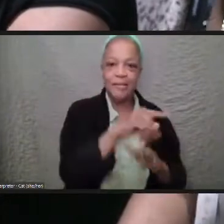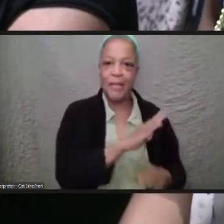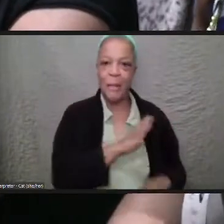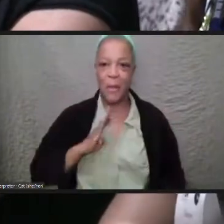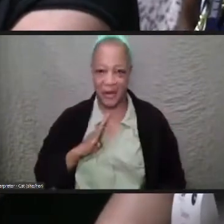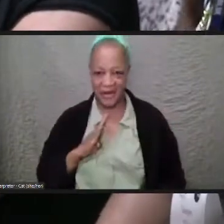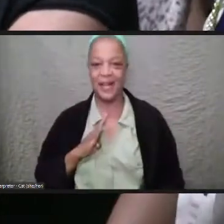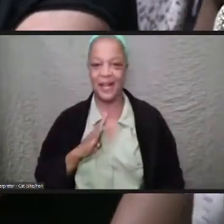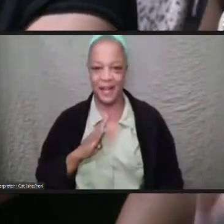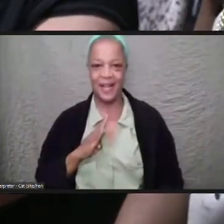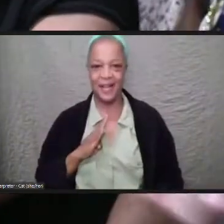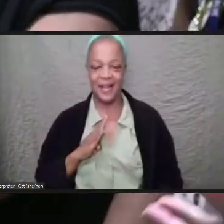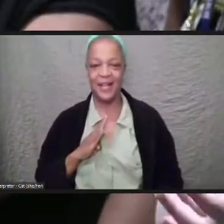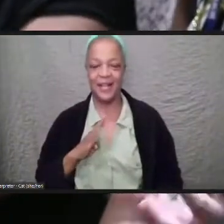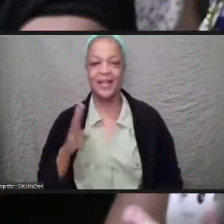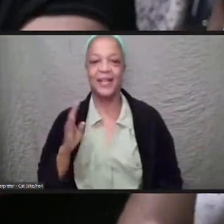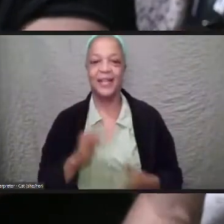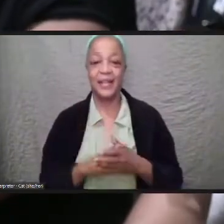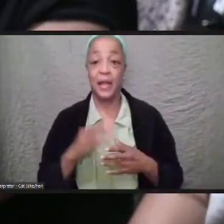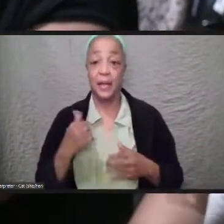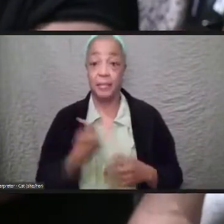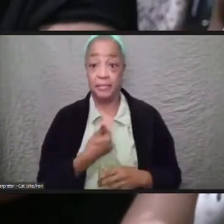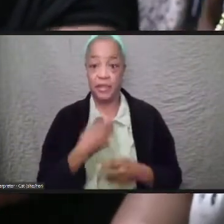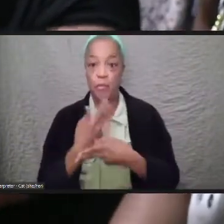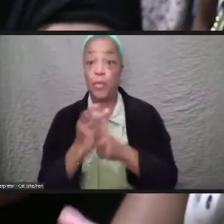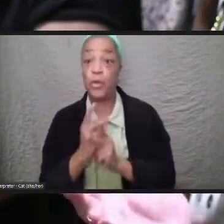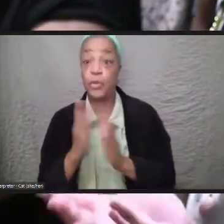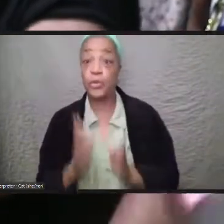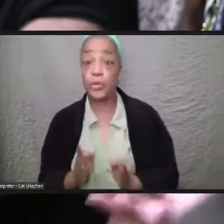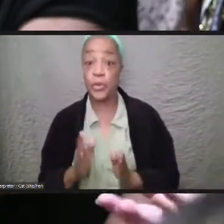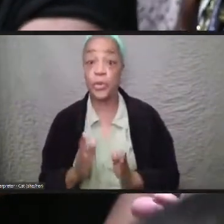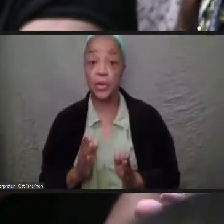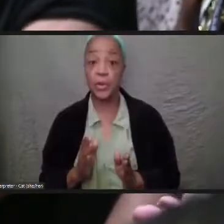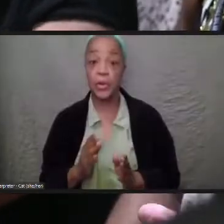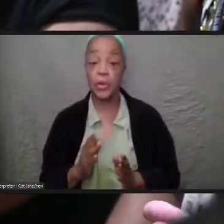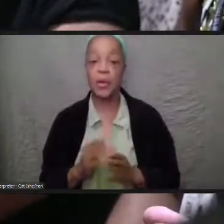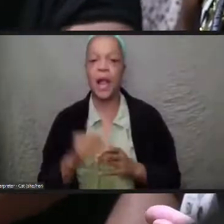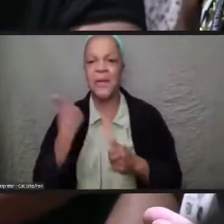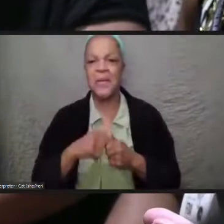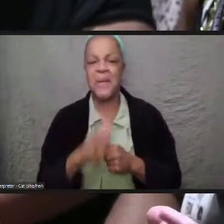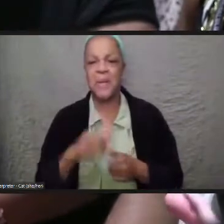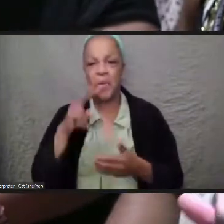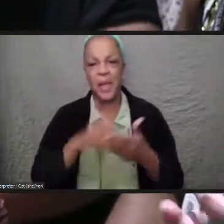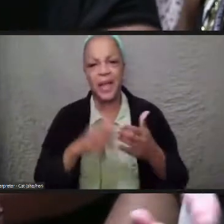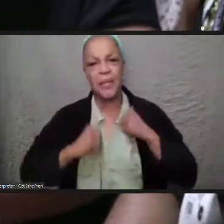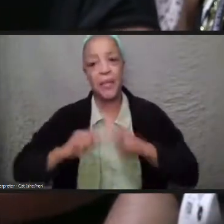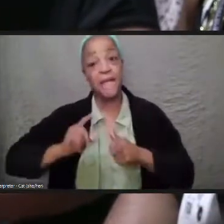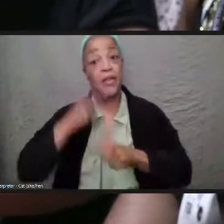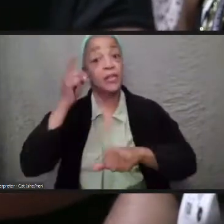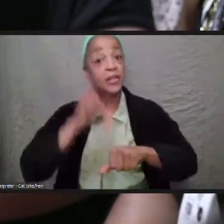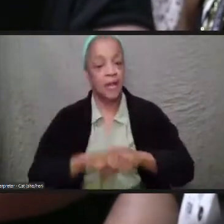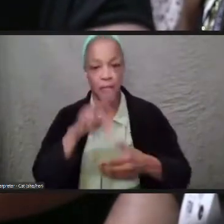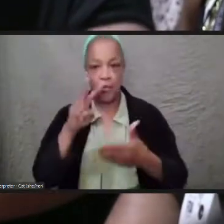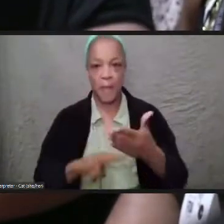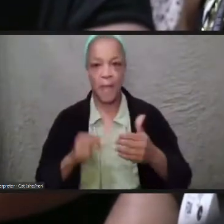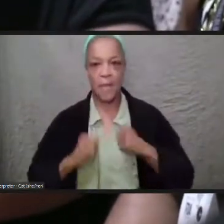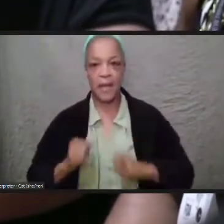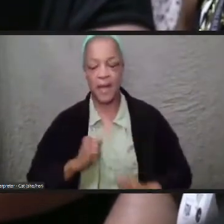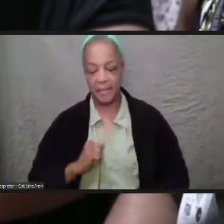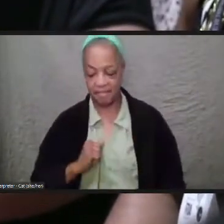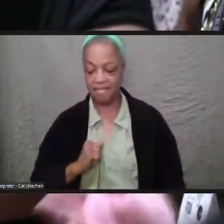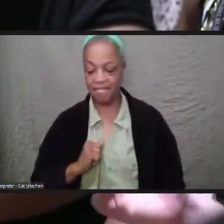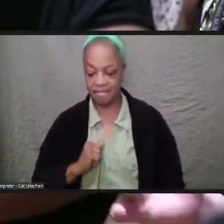that, and then as a producer, I'm like, you know, when you read, I remember reading the play for the very first time, and